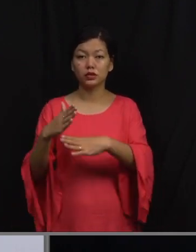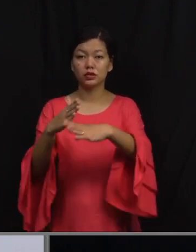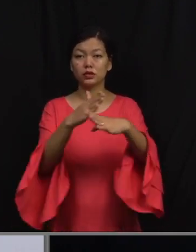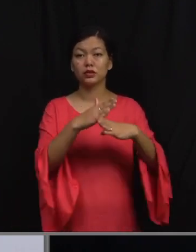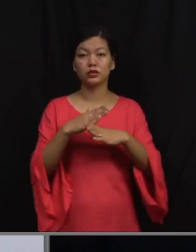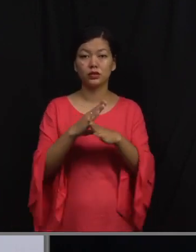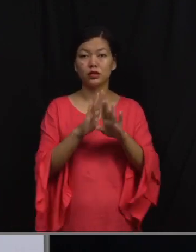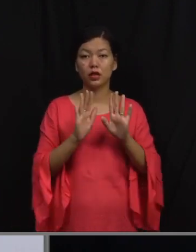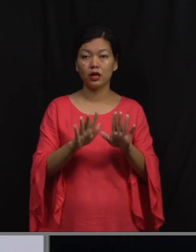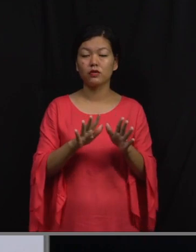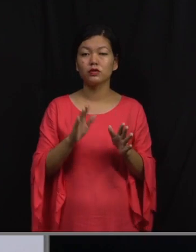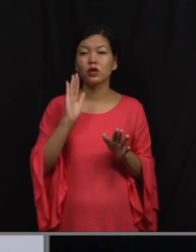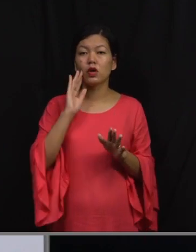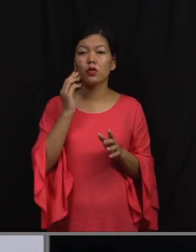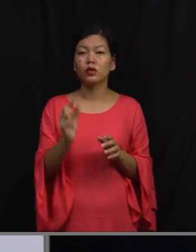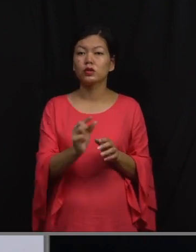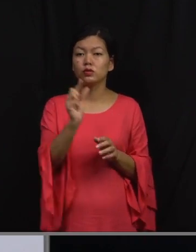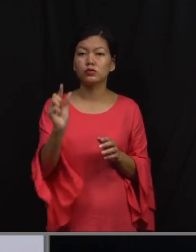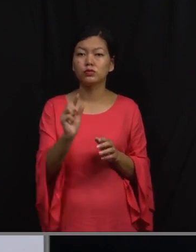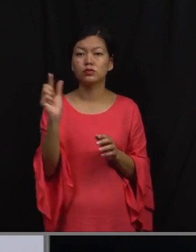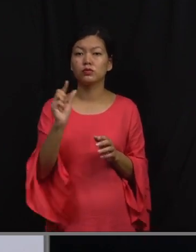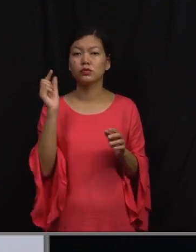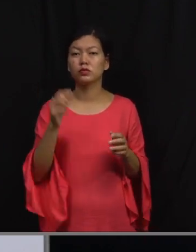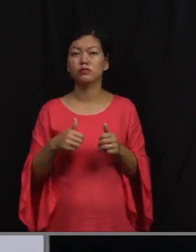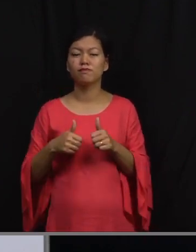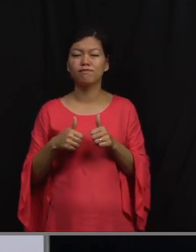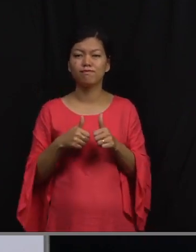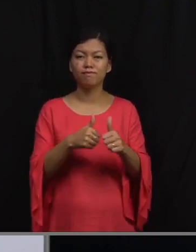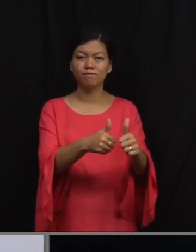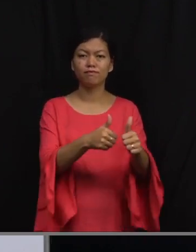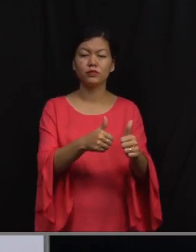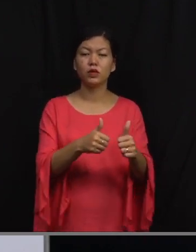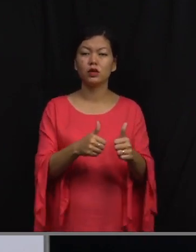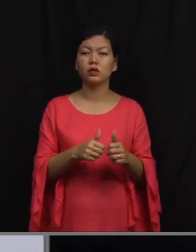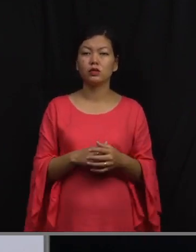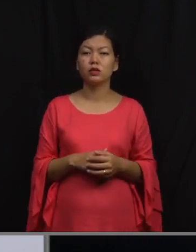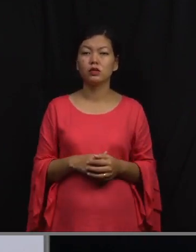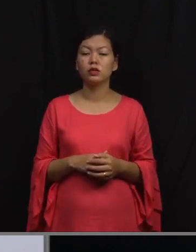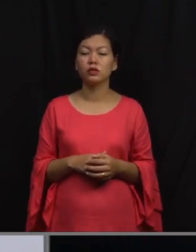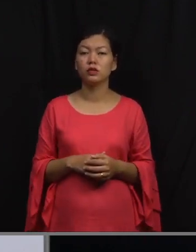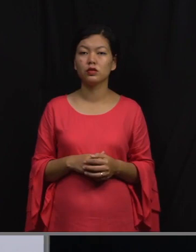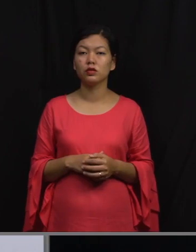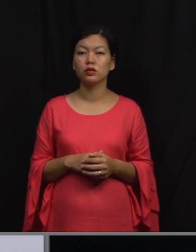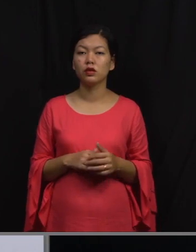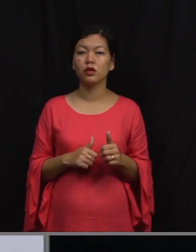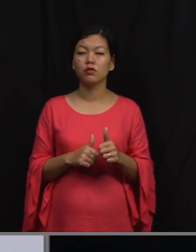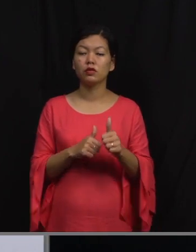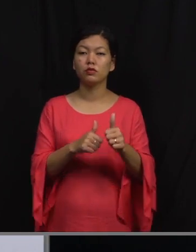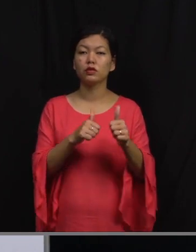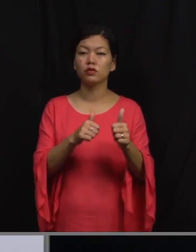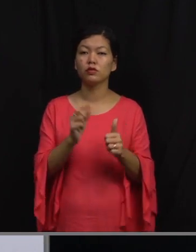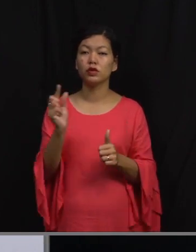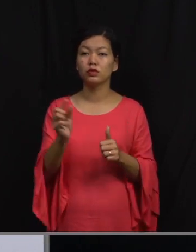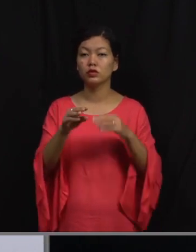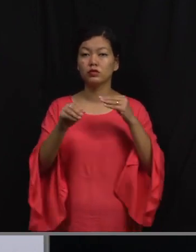use all those laws to build some new things, or when we use when we use